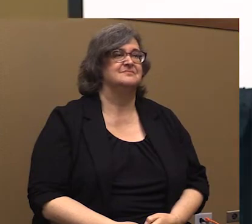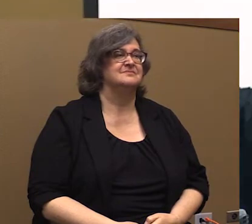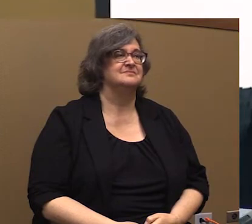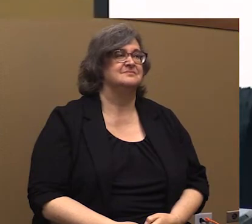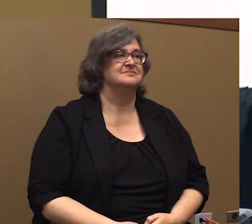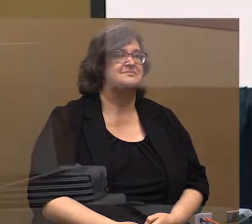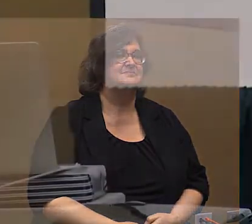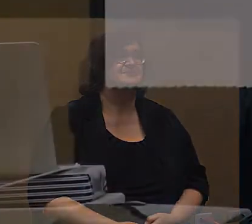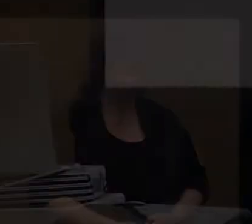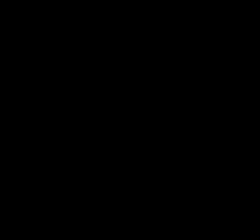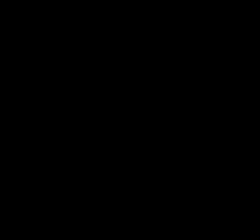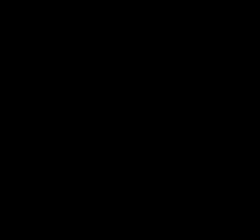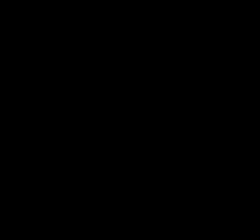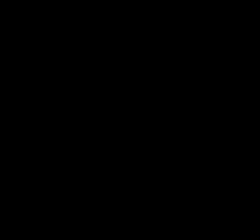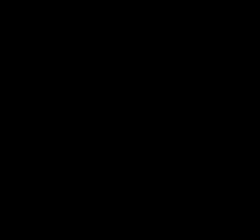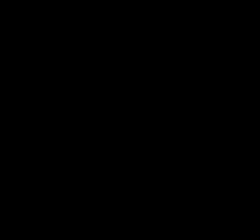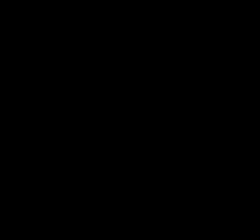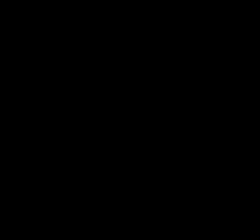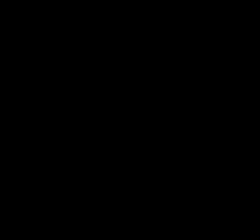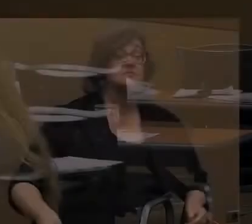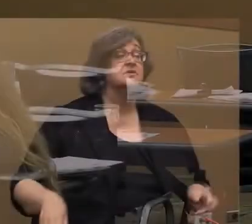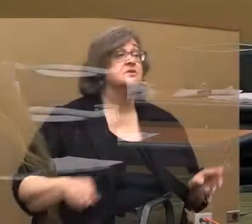Yeah.